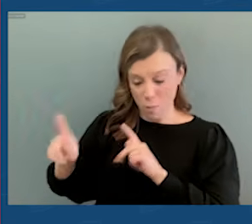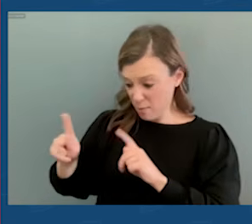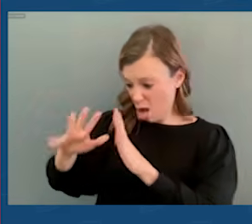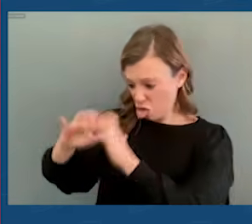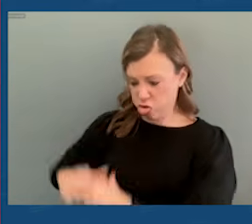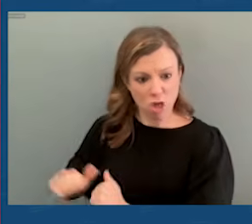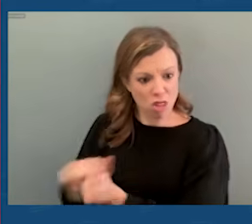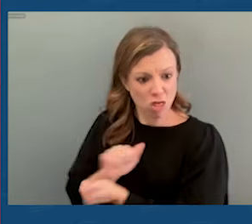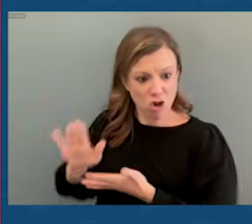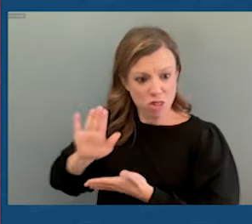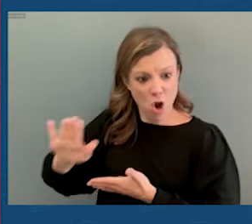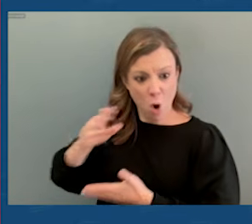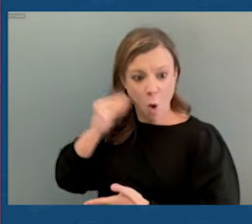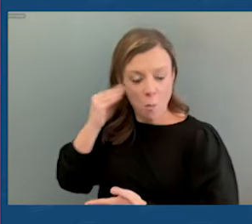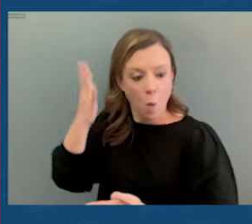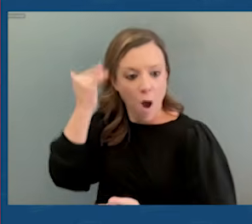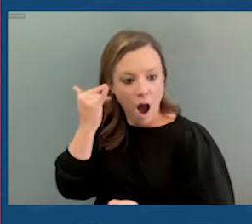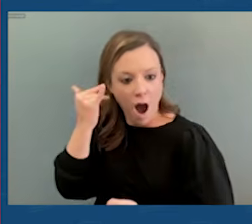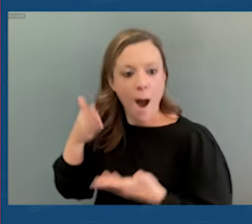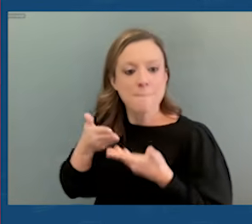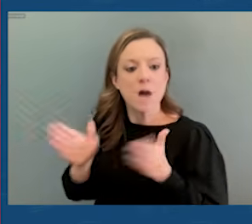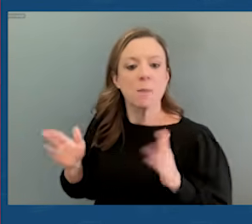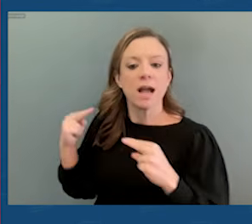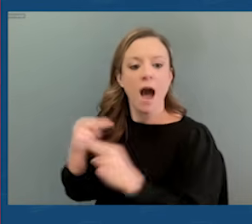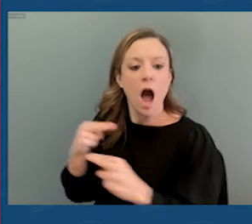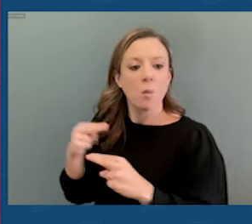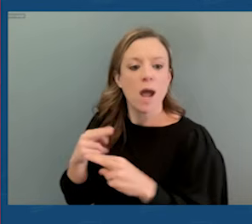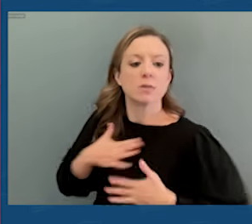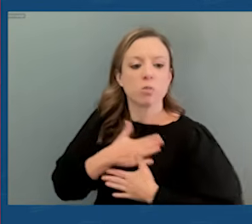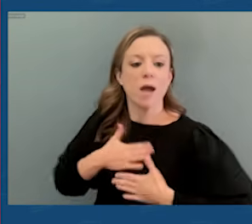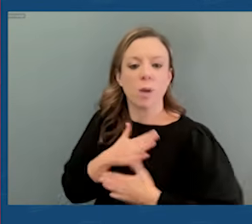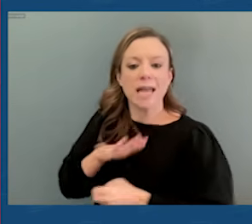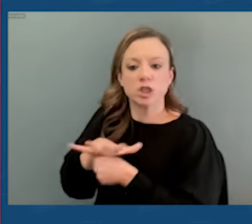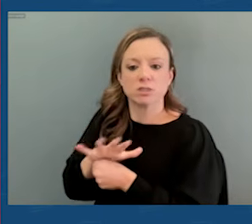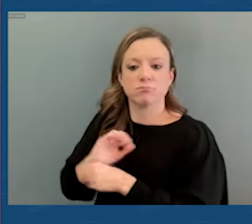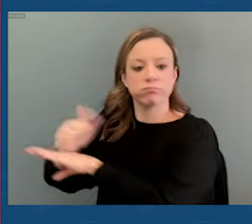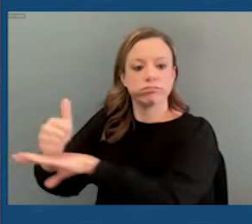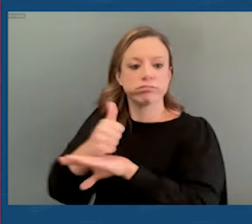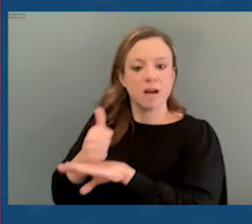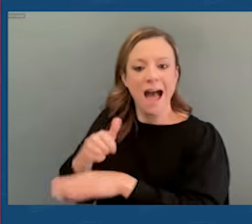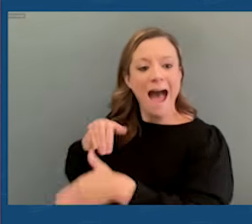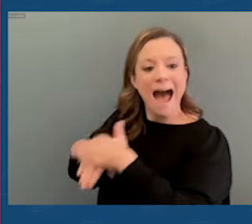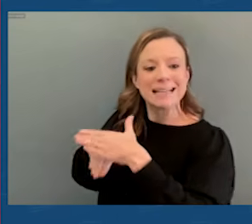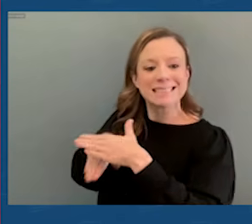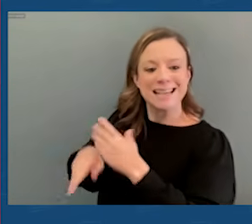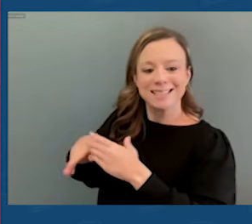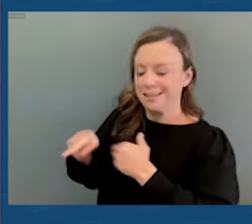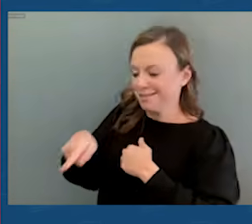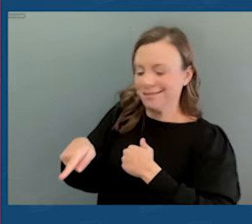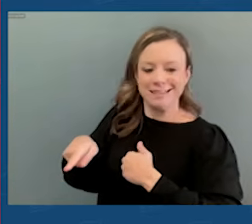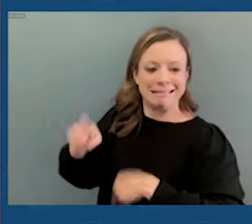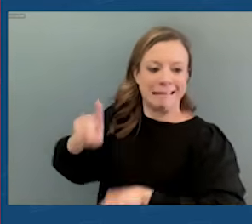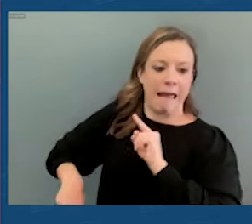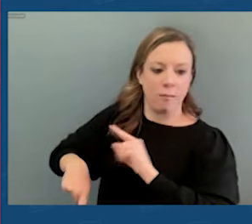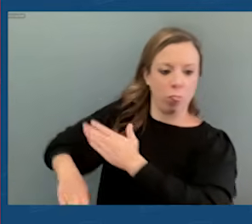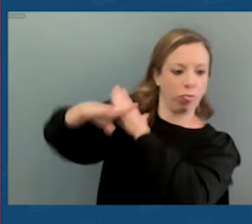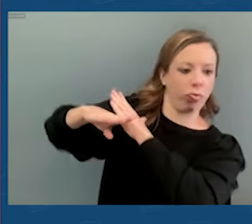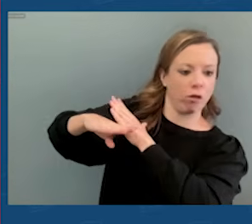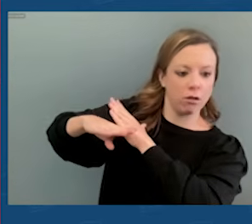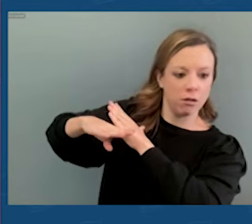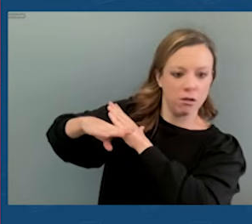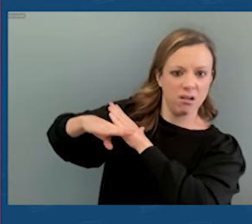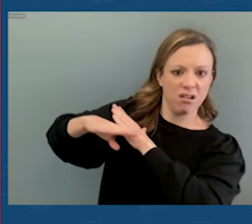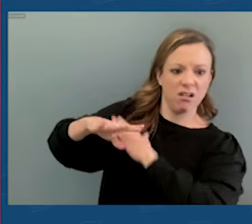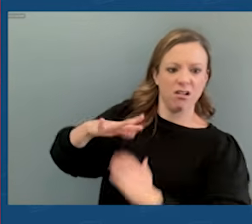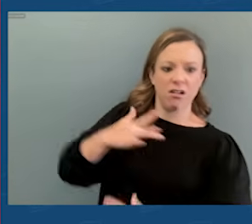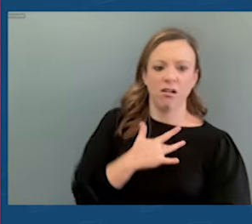to make way for public highways and recreation spaces with access points that virtually ensured their exclusion. More than homes